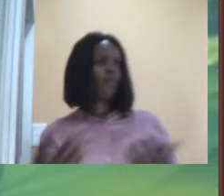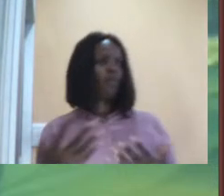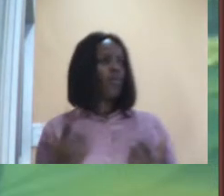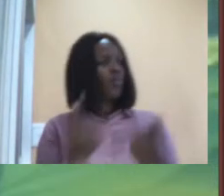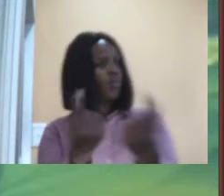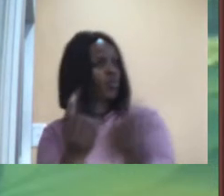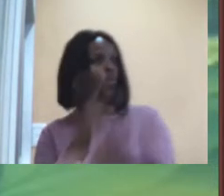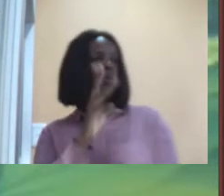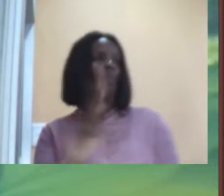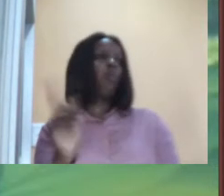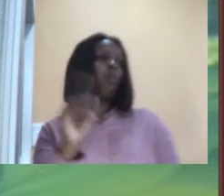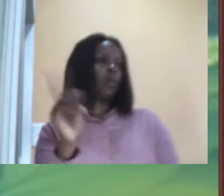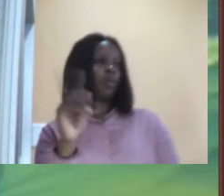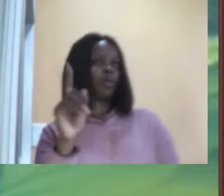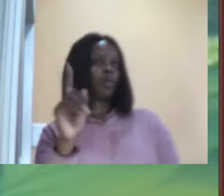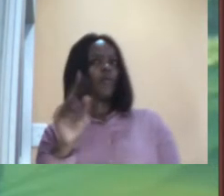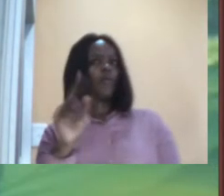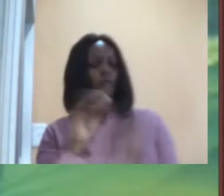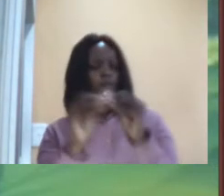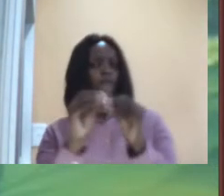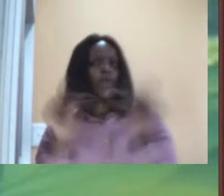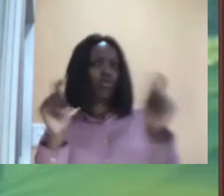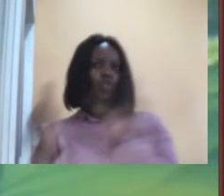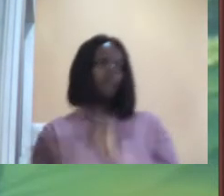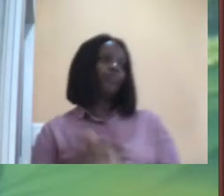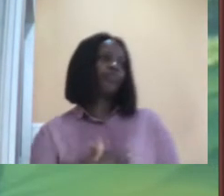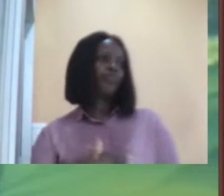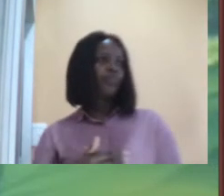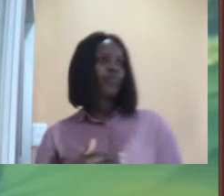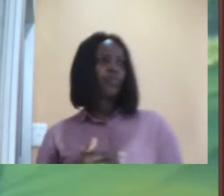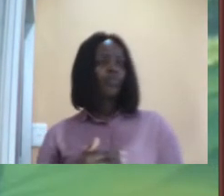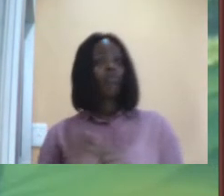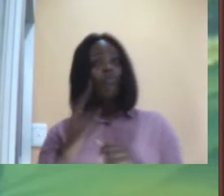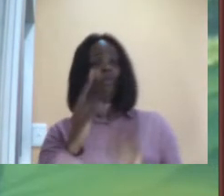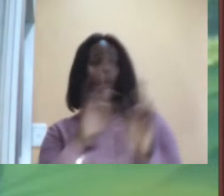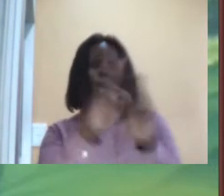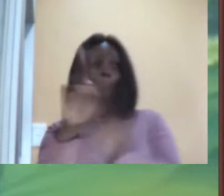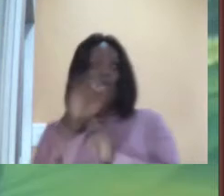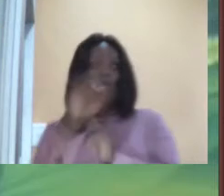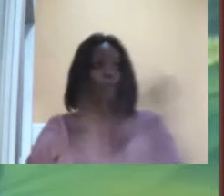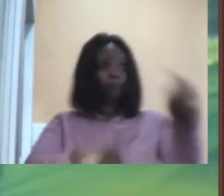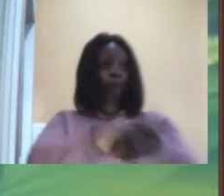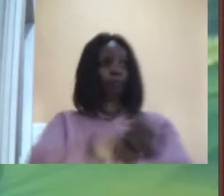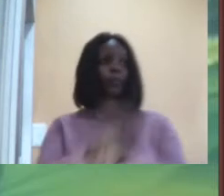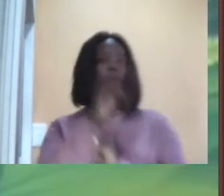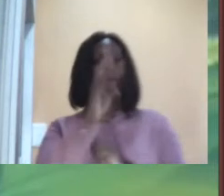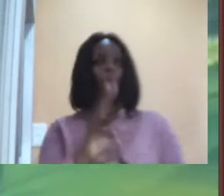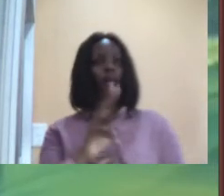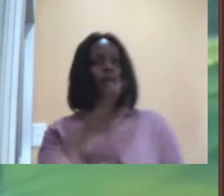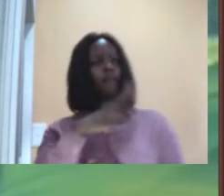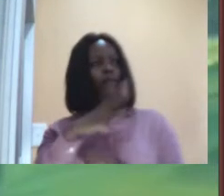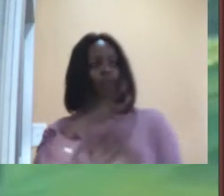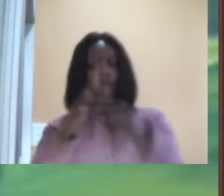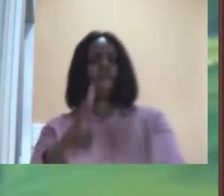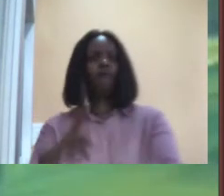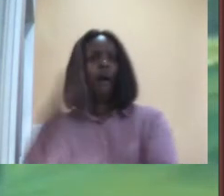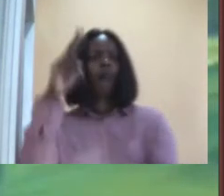to do to turn the situation around. We are hoping that you'll support us and you'll be with us until we finalize